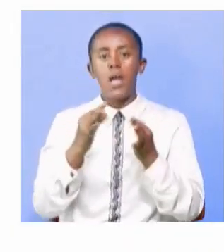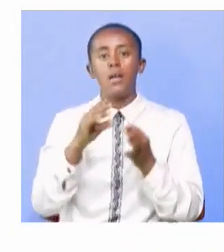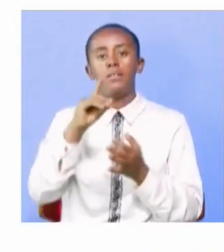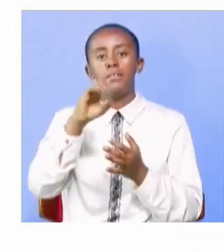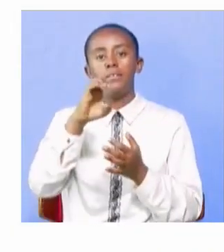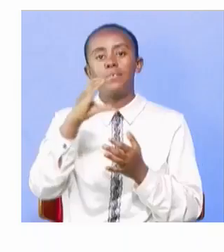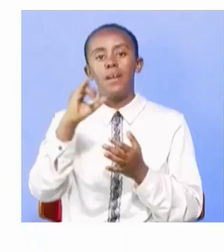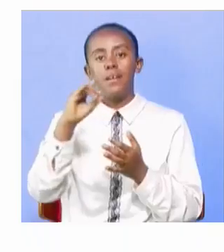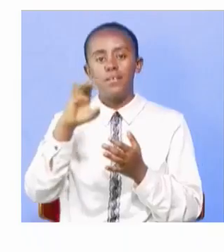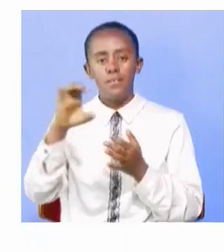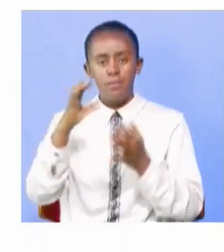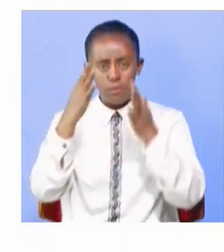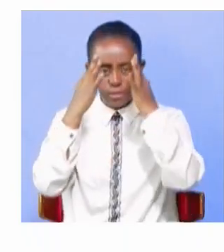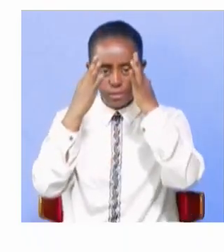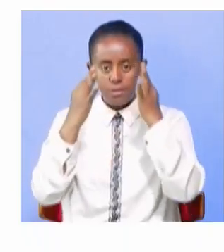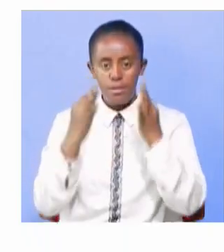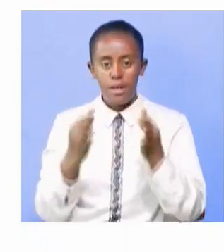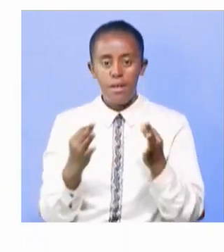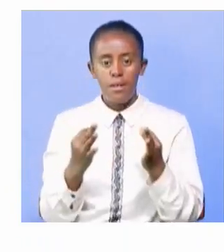something